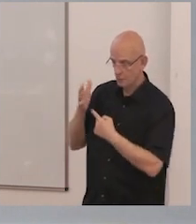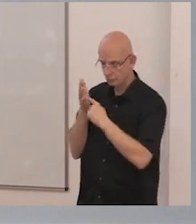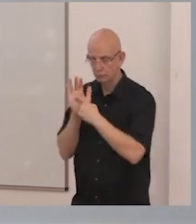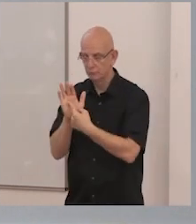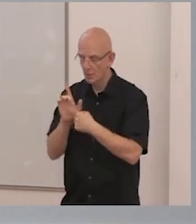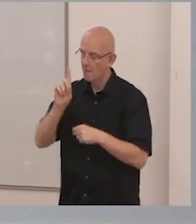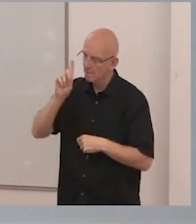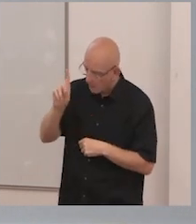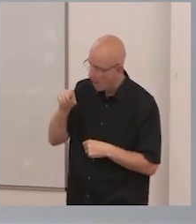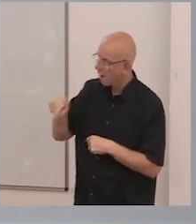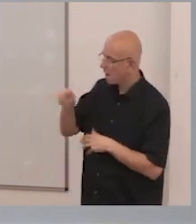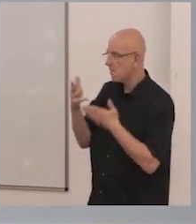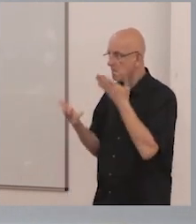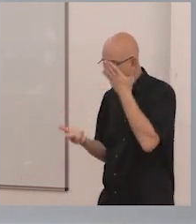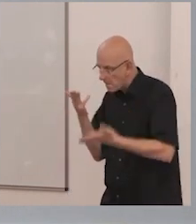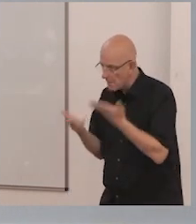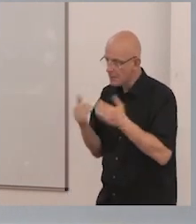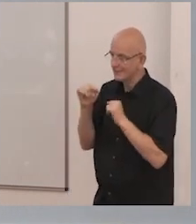CIC.